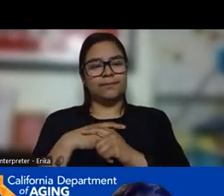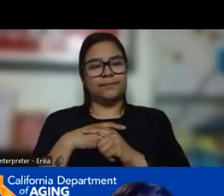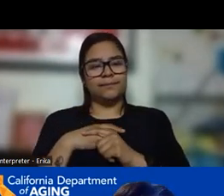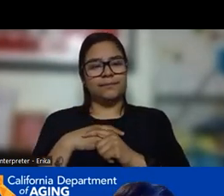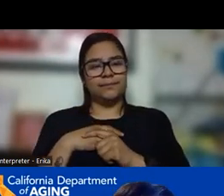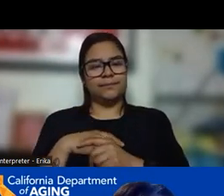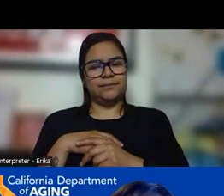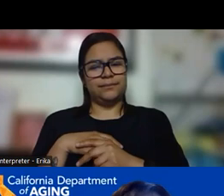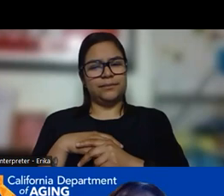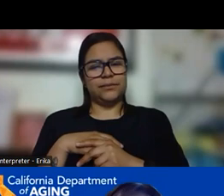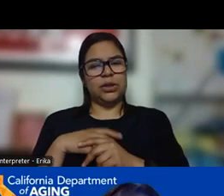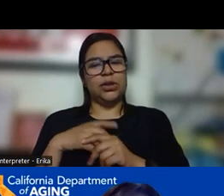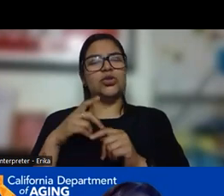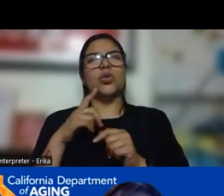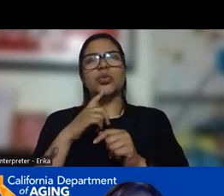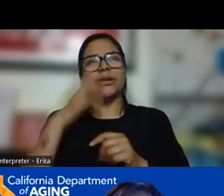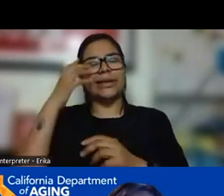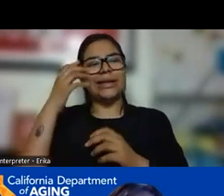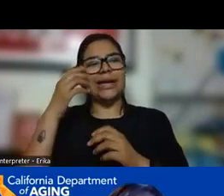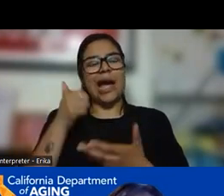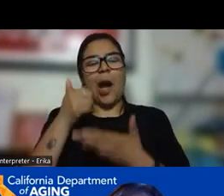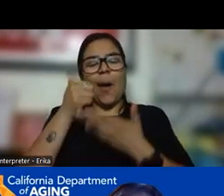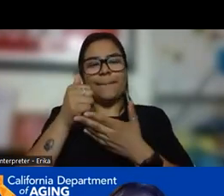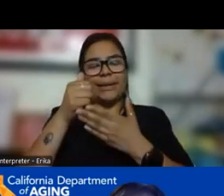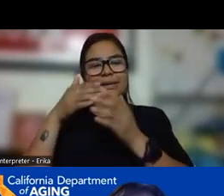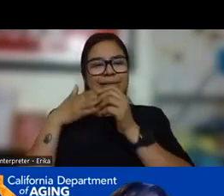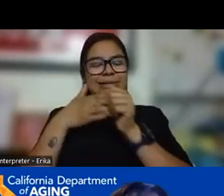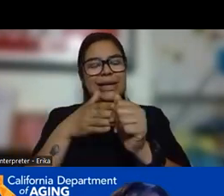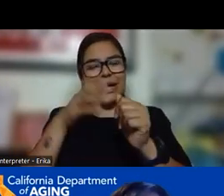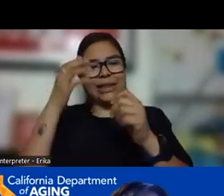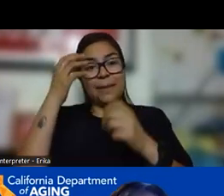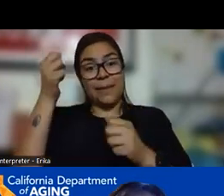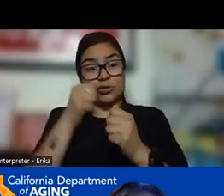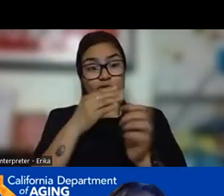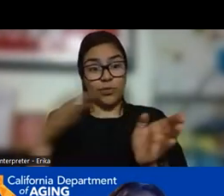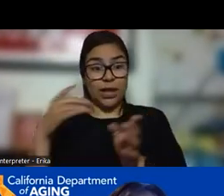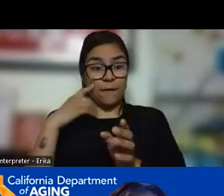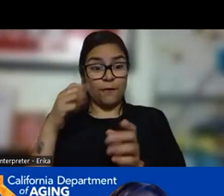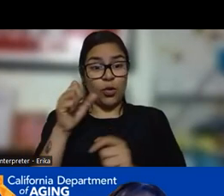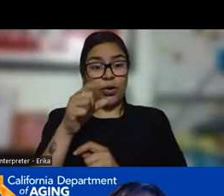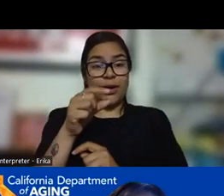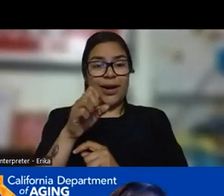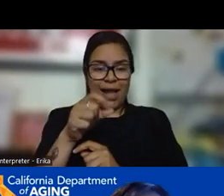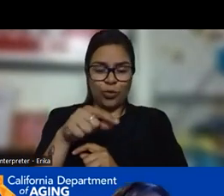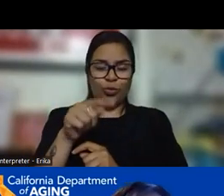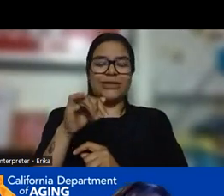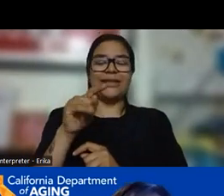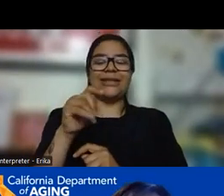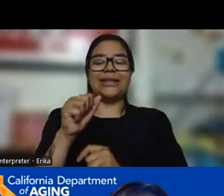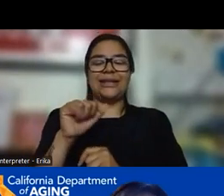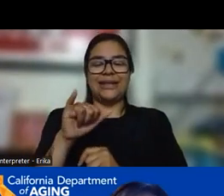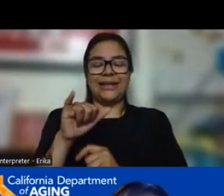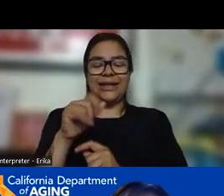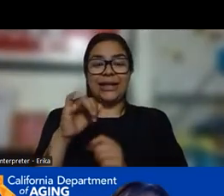master plan for aging is critical. As we heard today, the arrival and the hiring of the